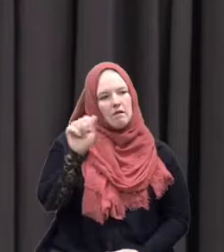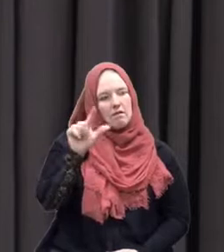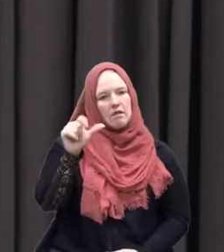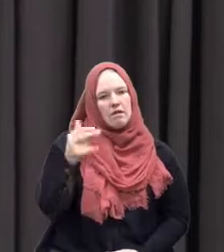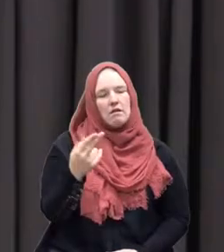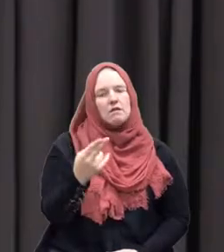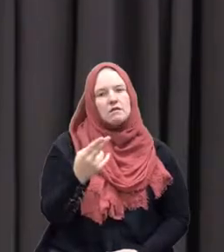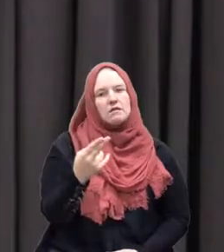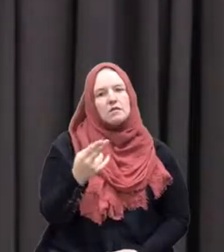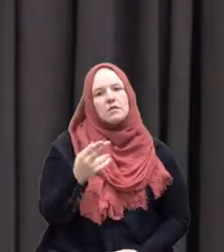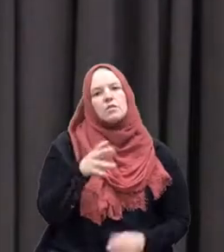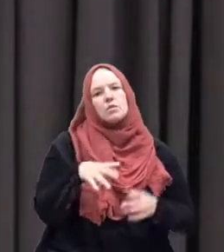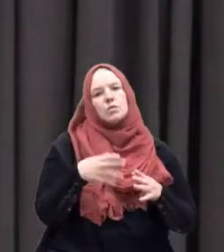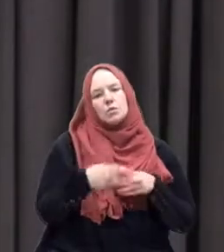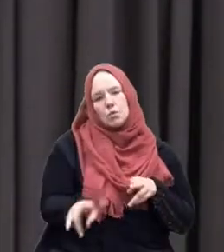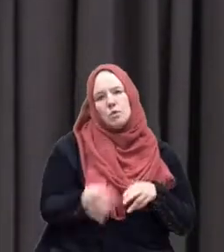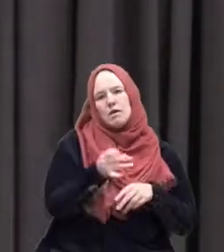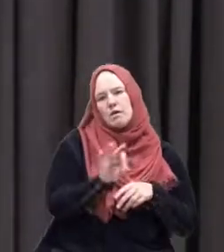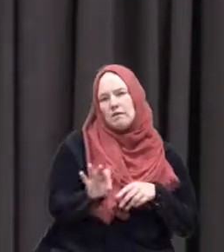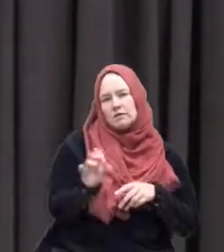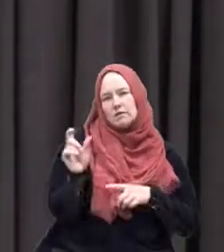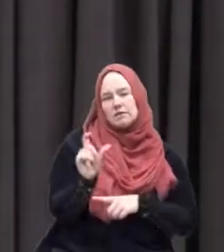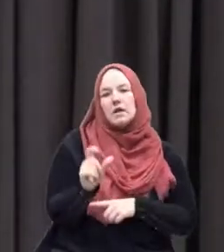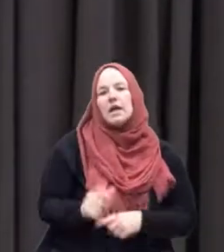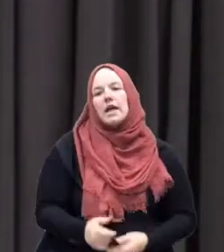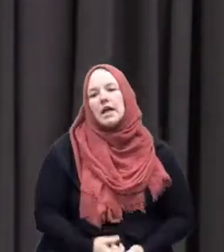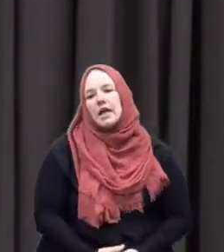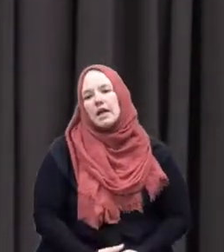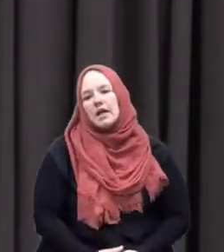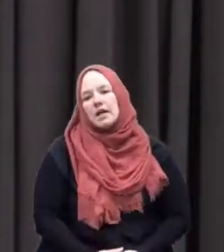the drawn sword of Allah subhanahu wa ta'ala.